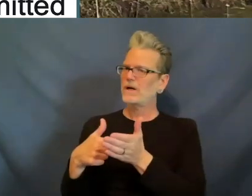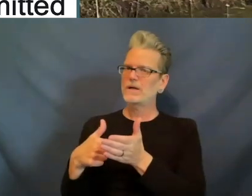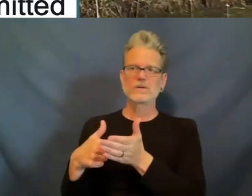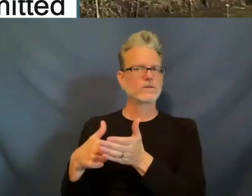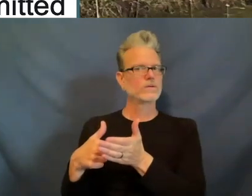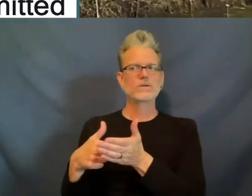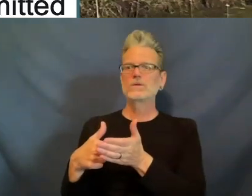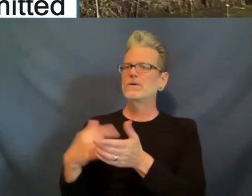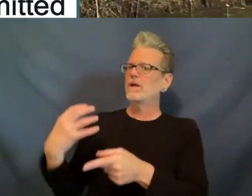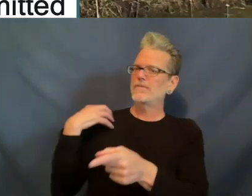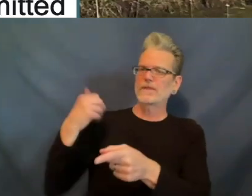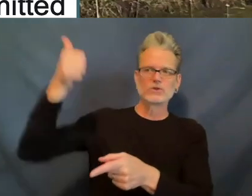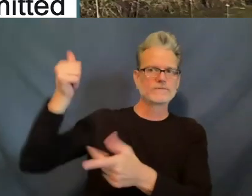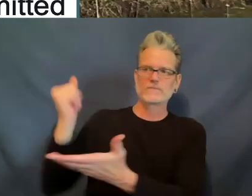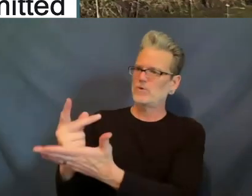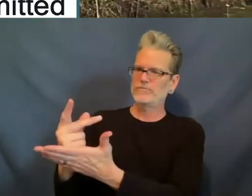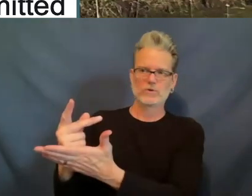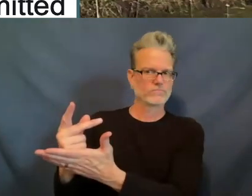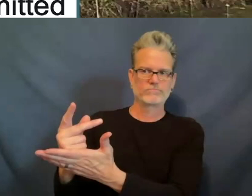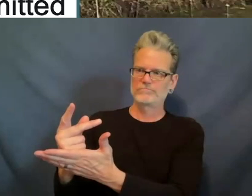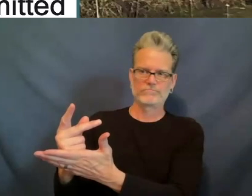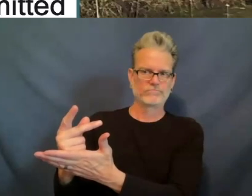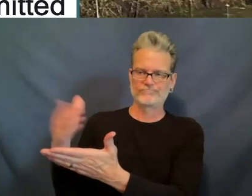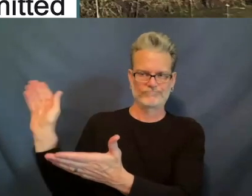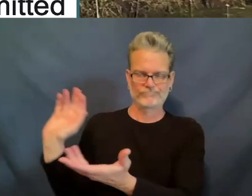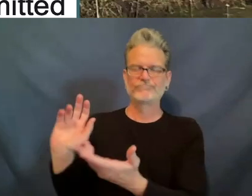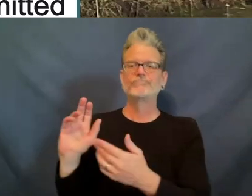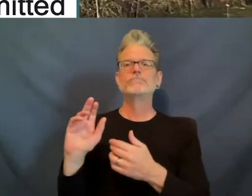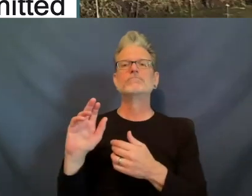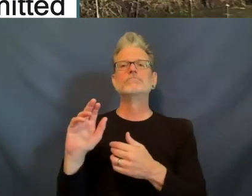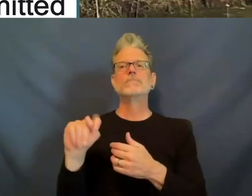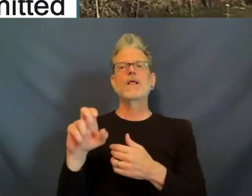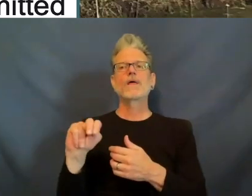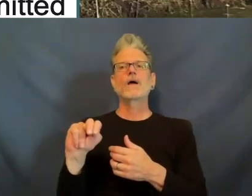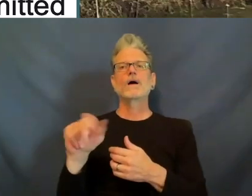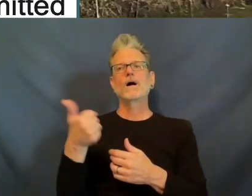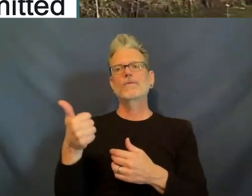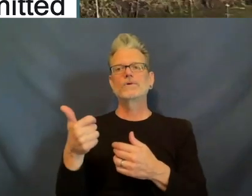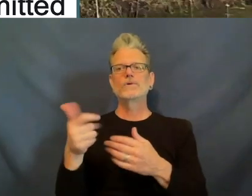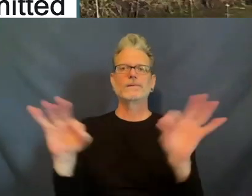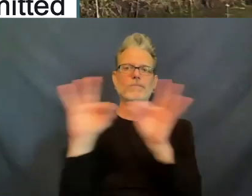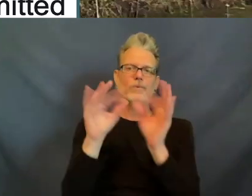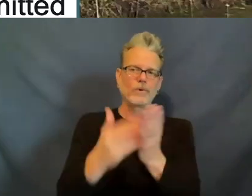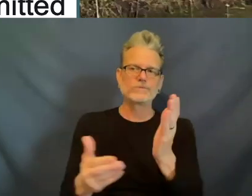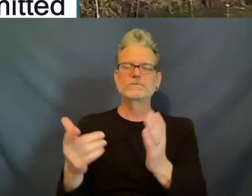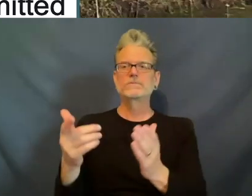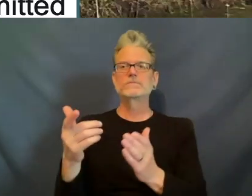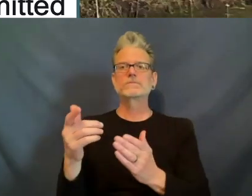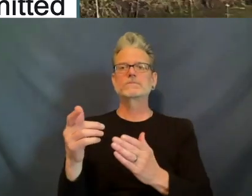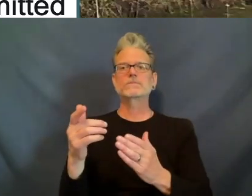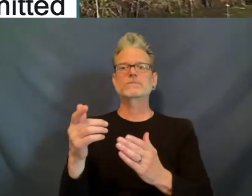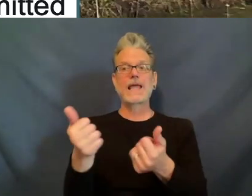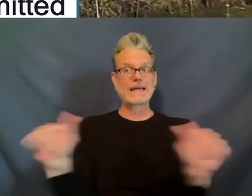the chief's approval. And then another just key different point too is that anything